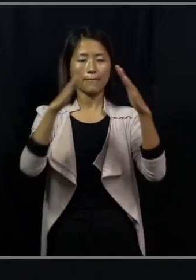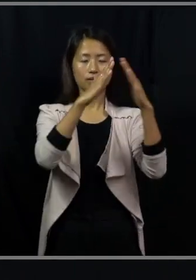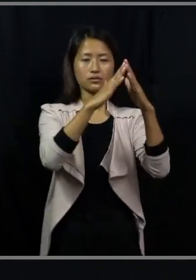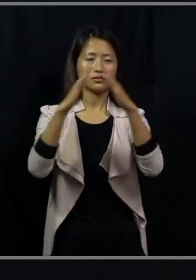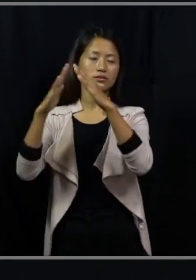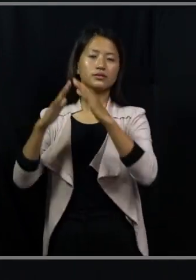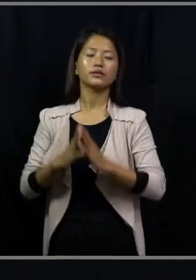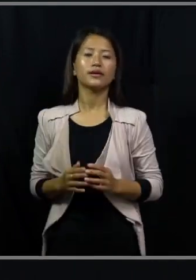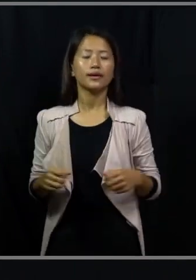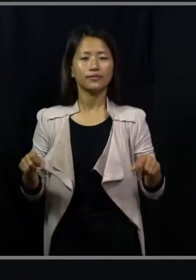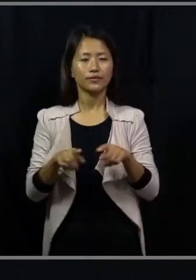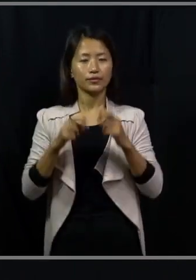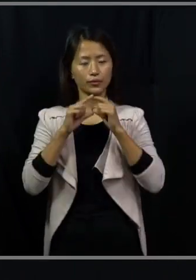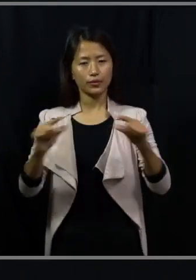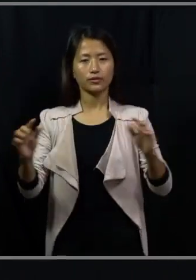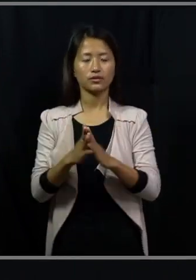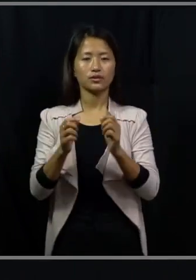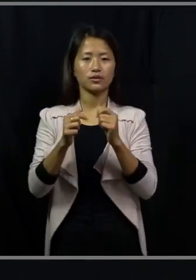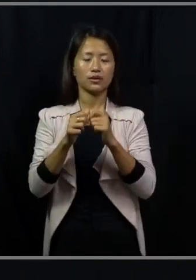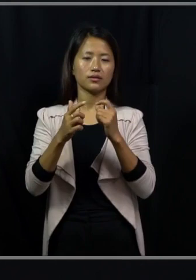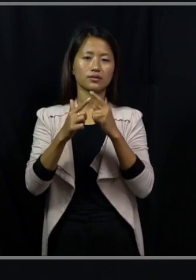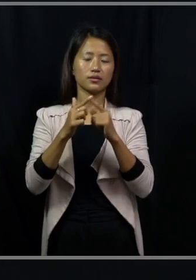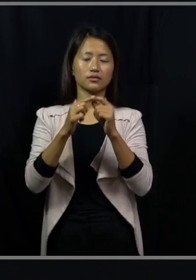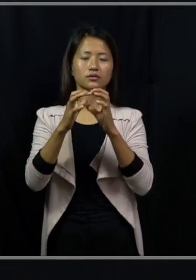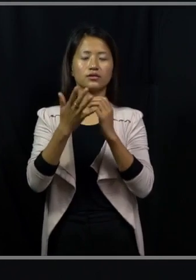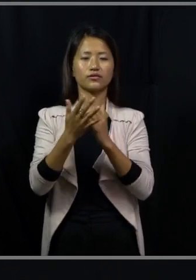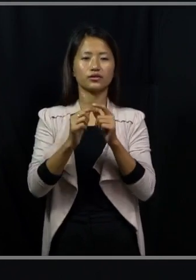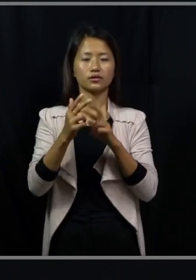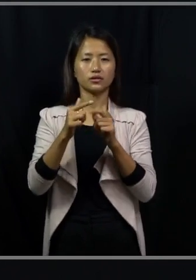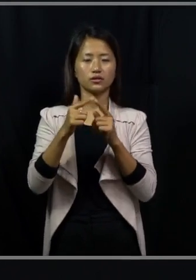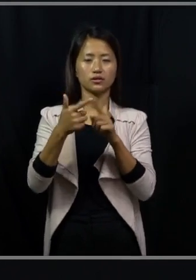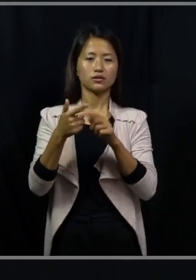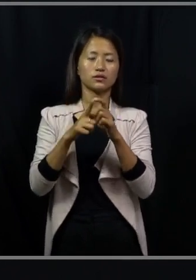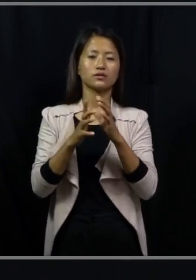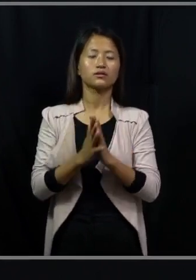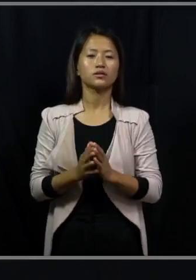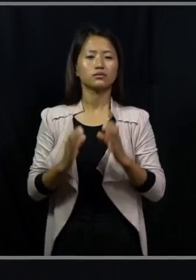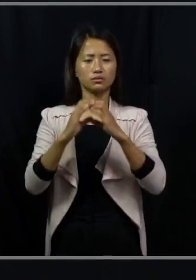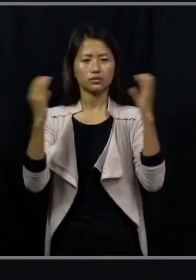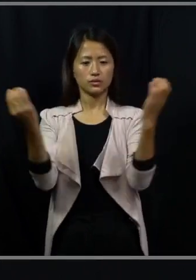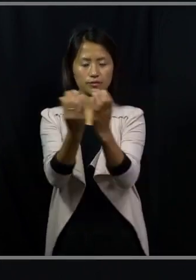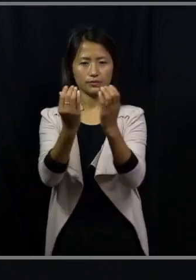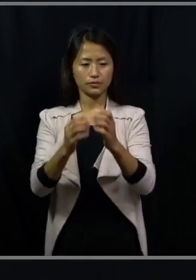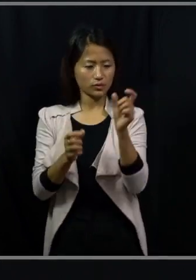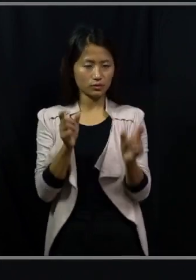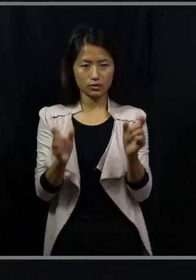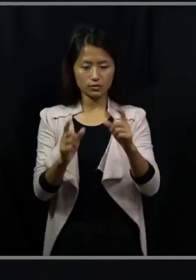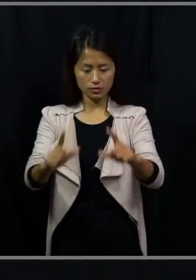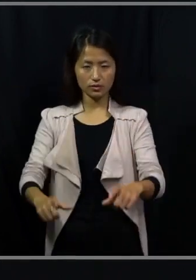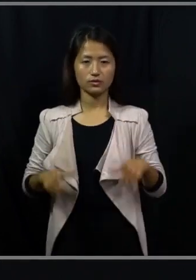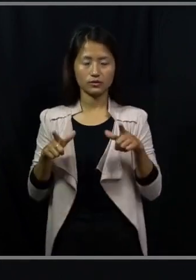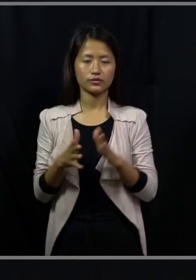And from the grave excavated, we get a glimpse about how the people in the community lived and the concept